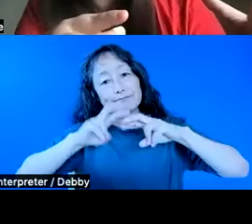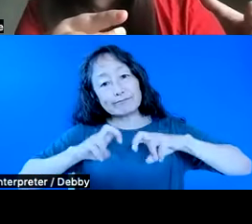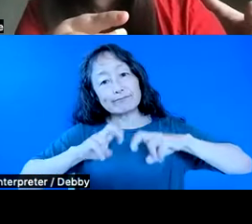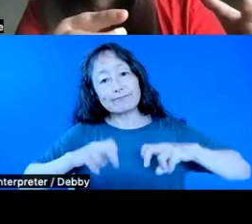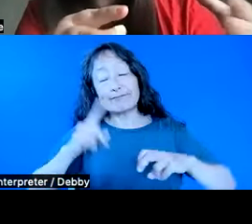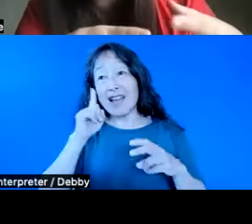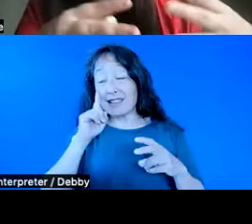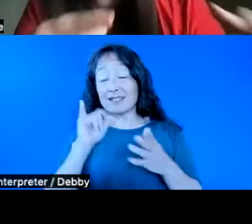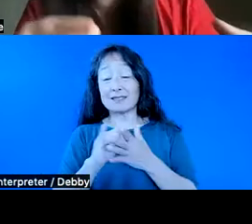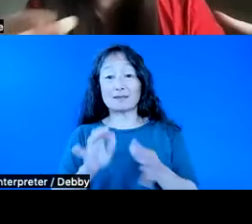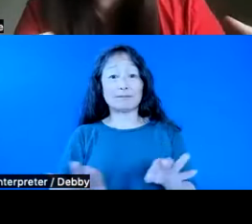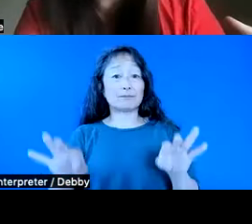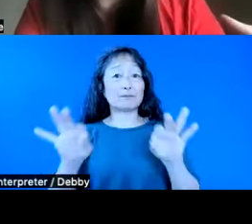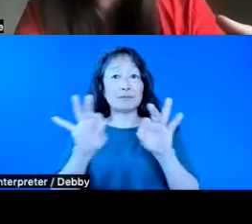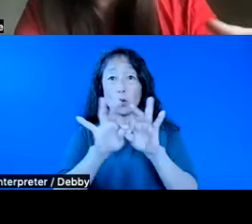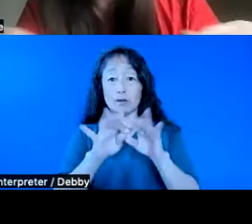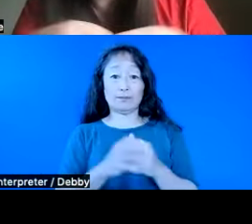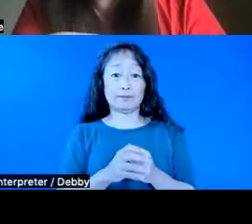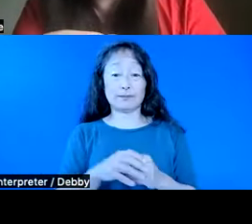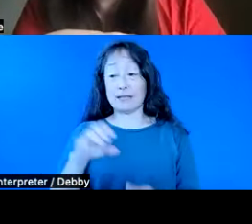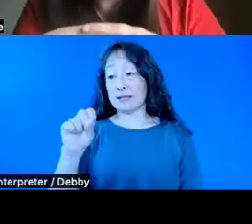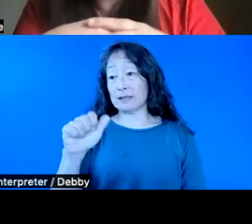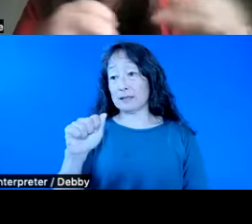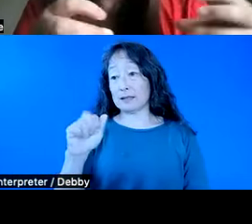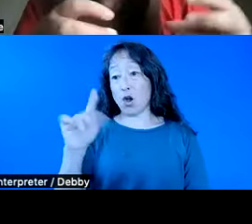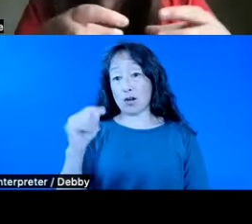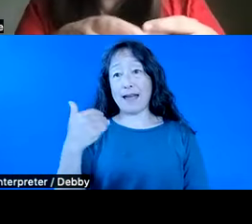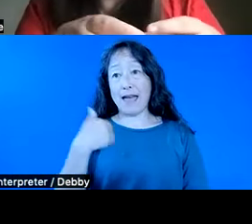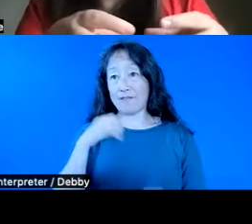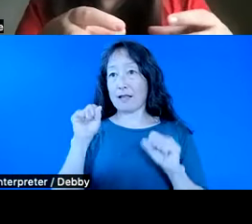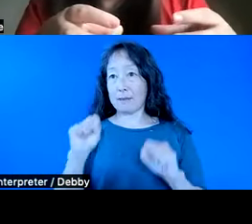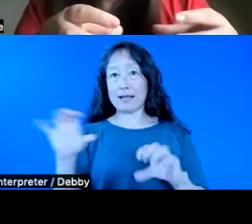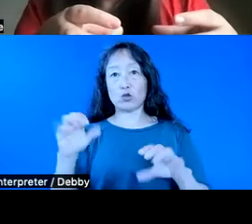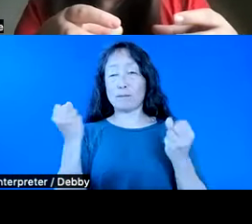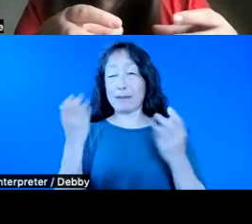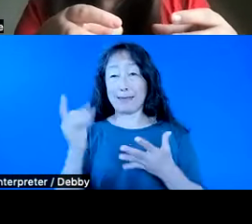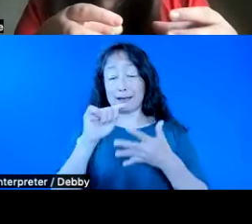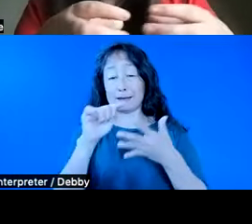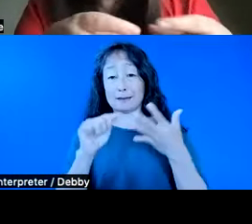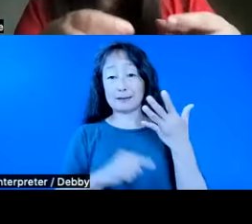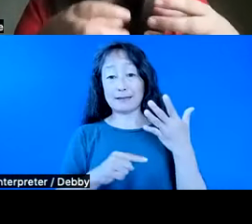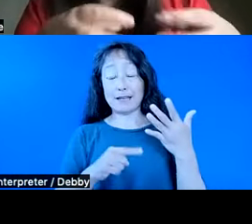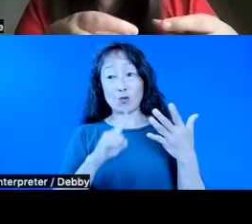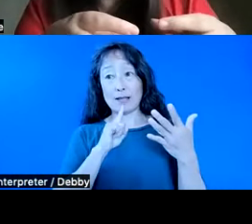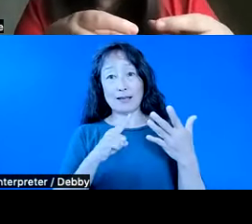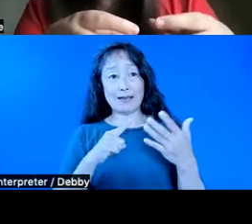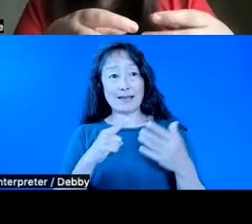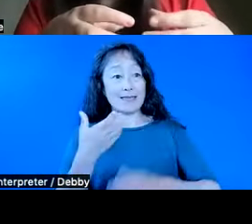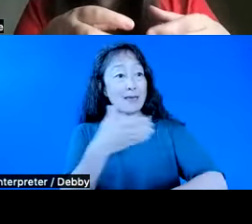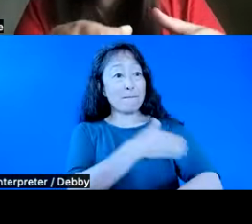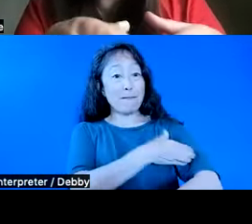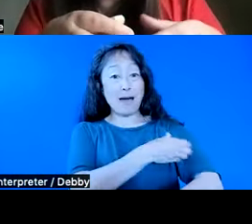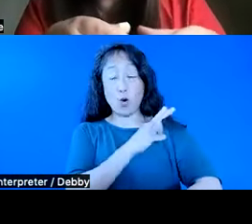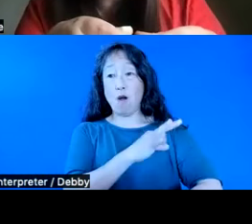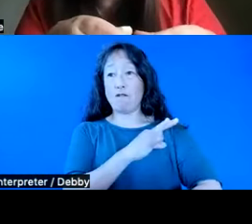things that SARTs have the capacity to do. And I think that the power of the collective voices within that space can